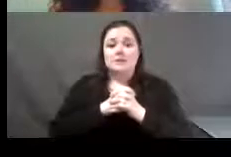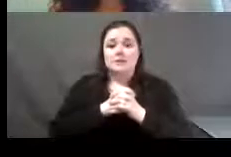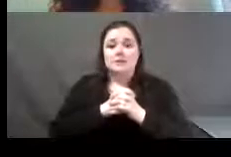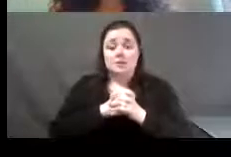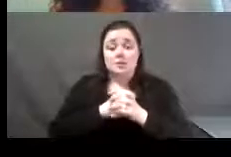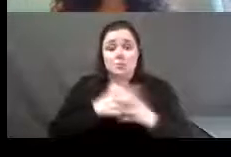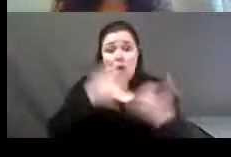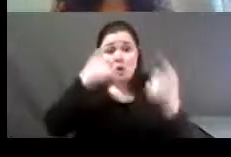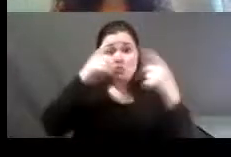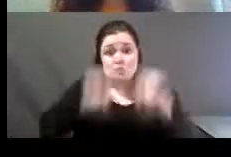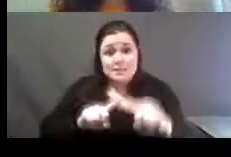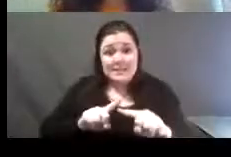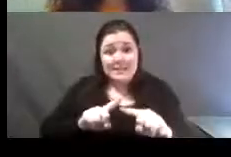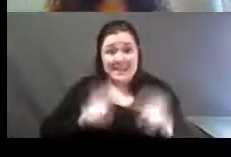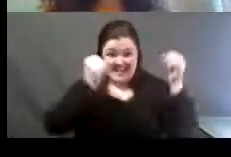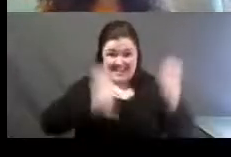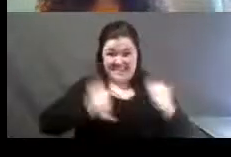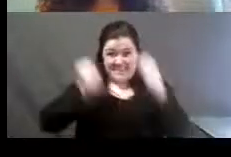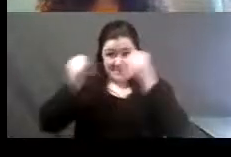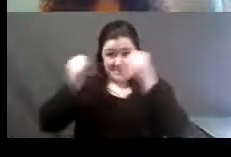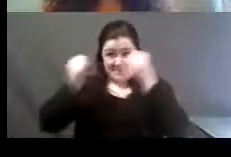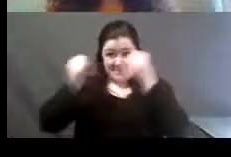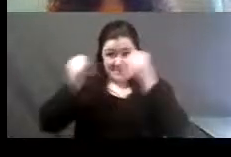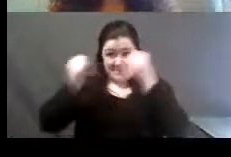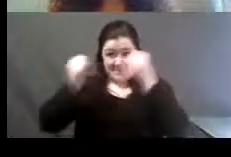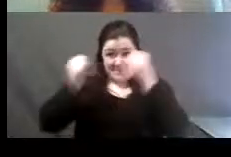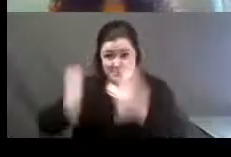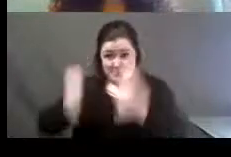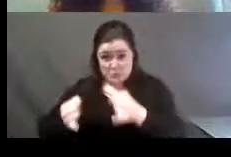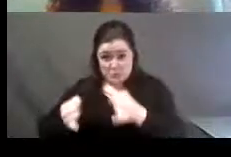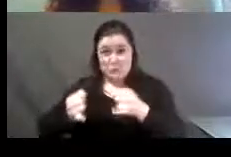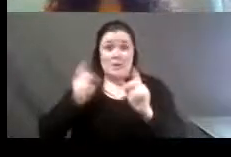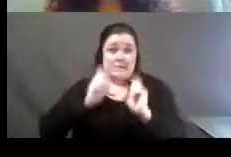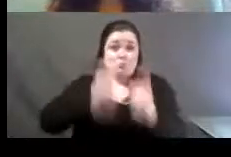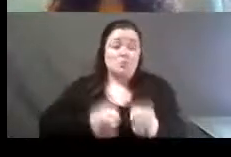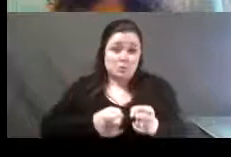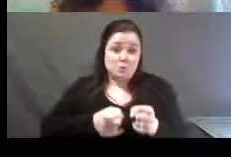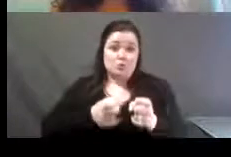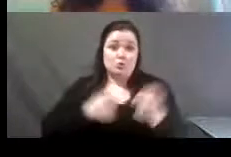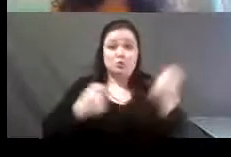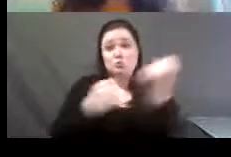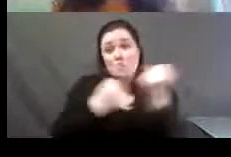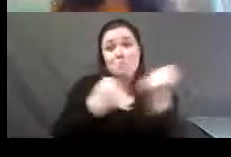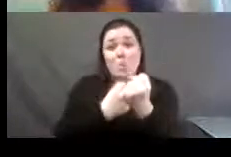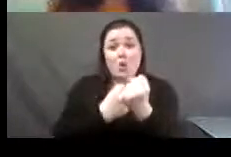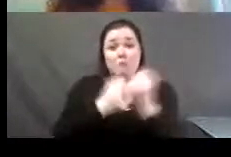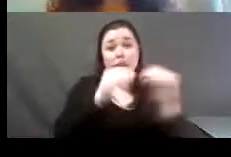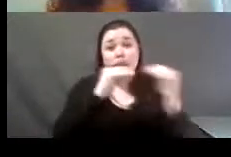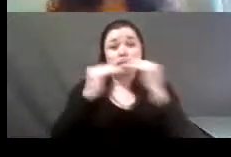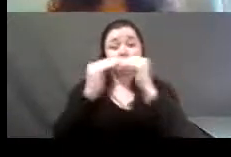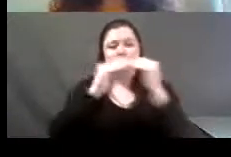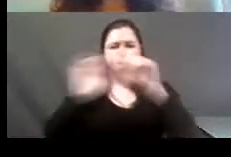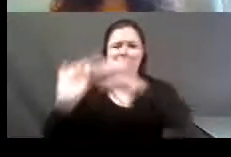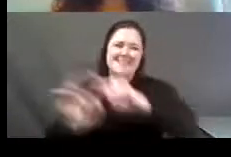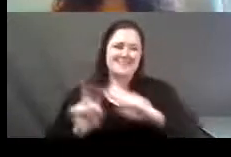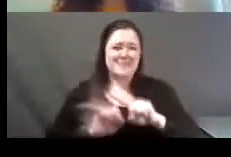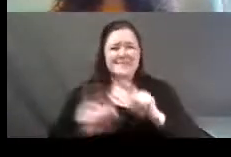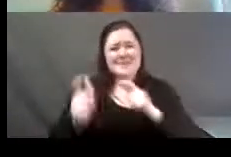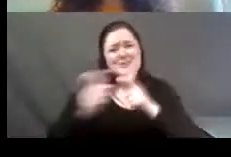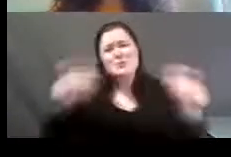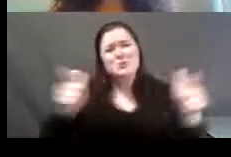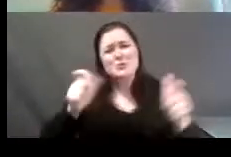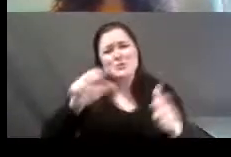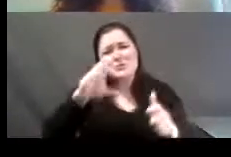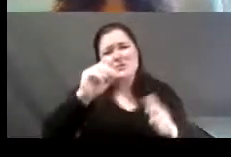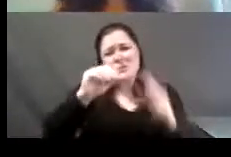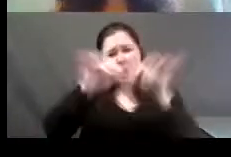we can individually contribute to supporting the fight for justice in this big ecosystem that we live in, right? So